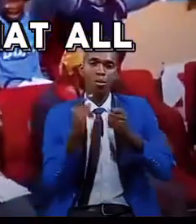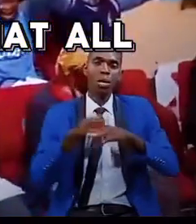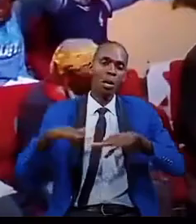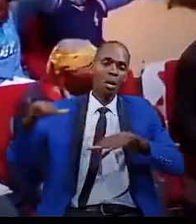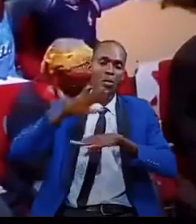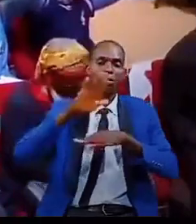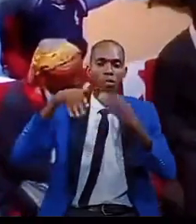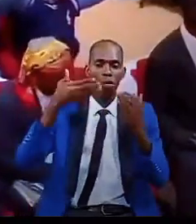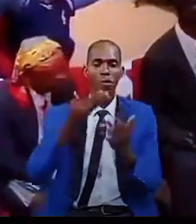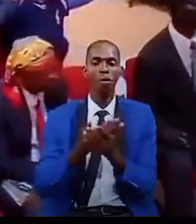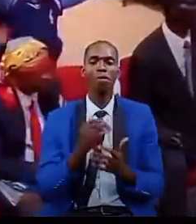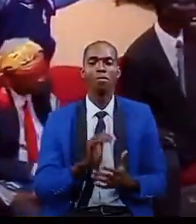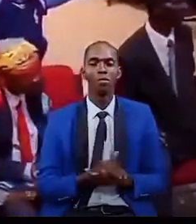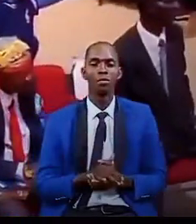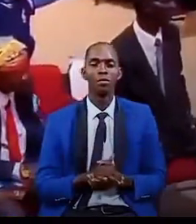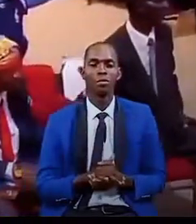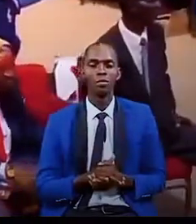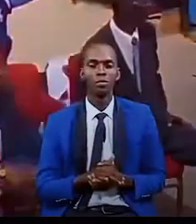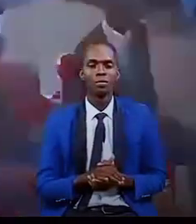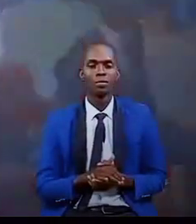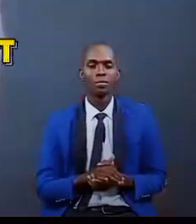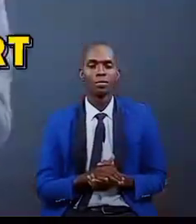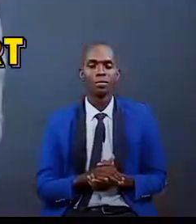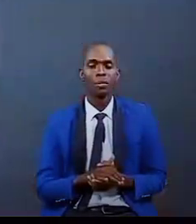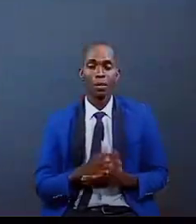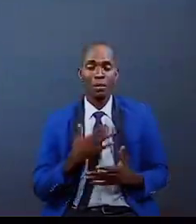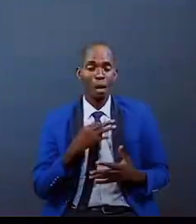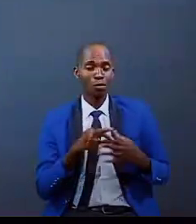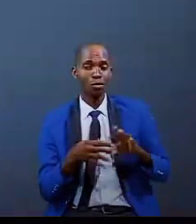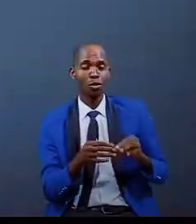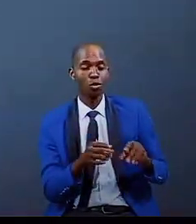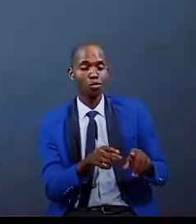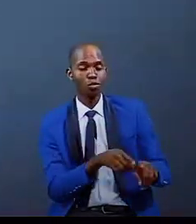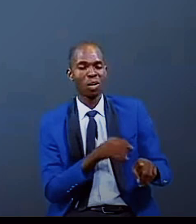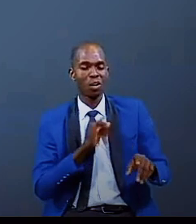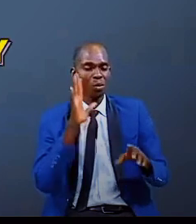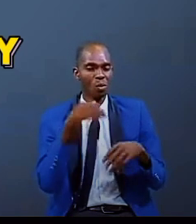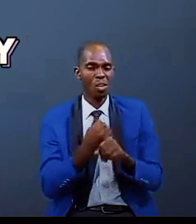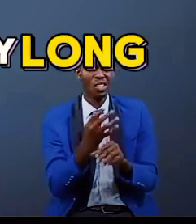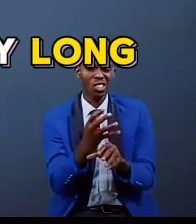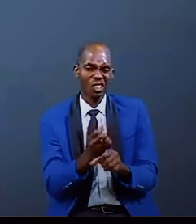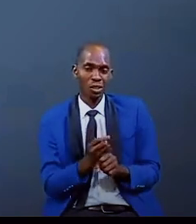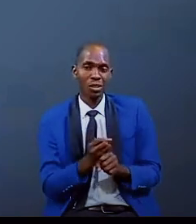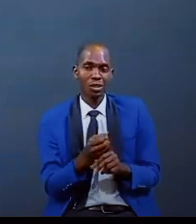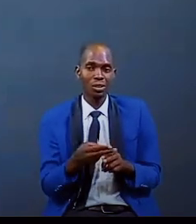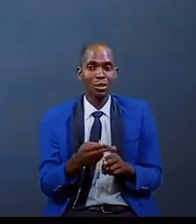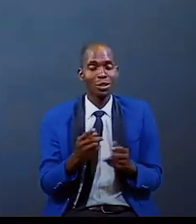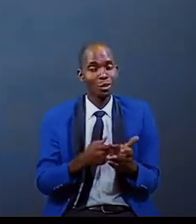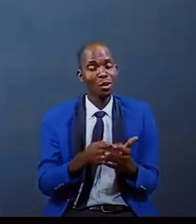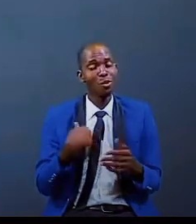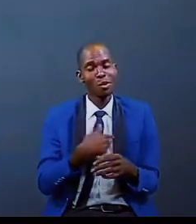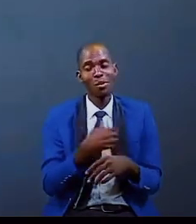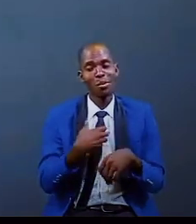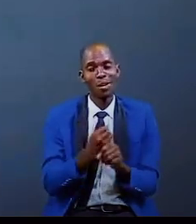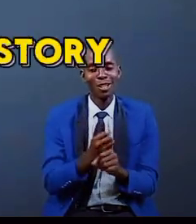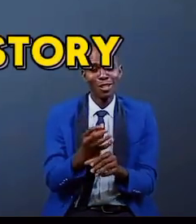Well, to cut a long story short, sometimes we'll make a short story long, but today I'll